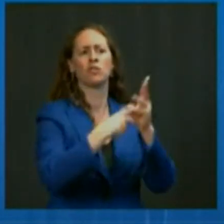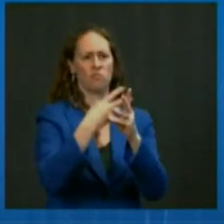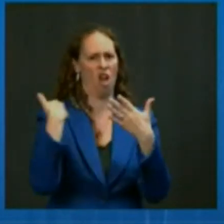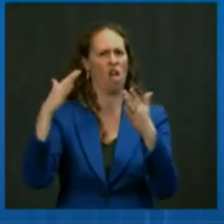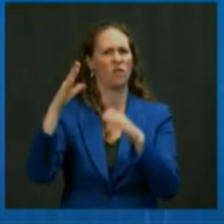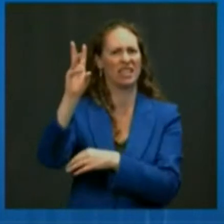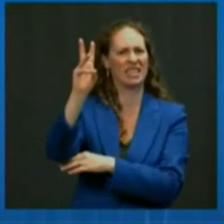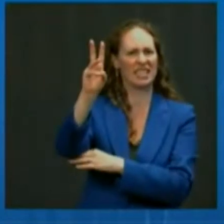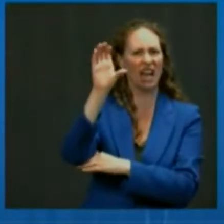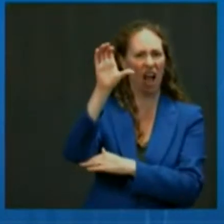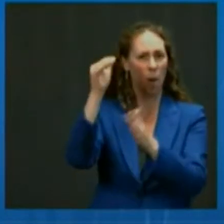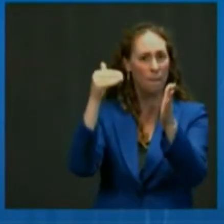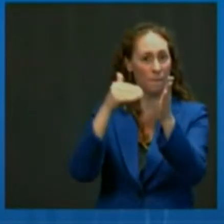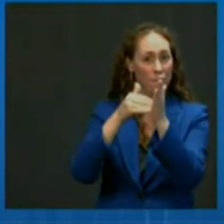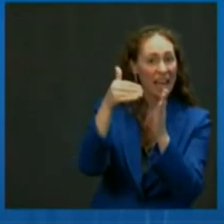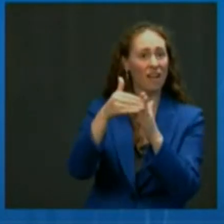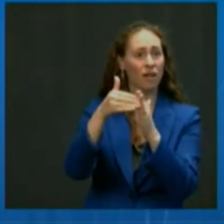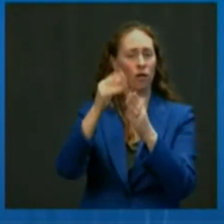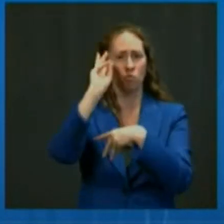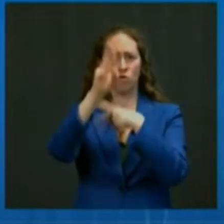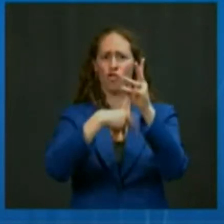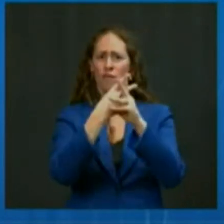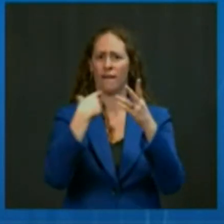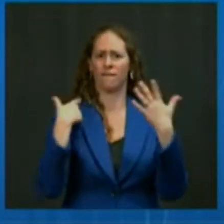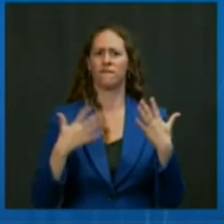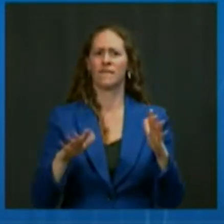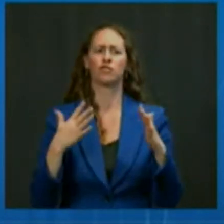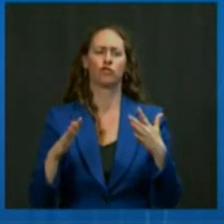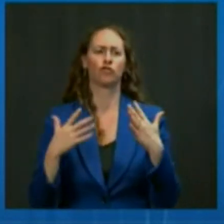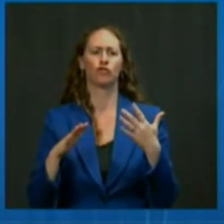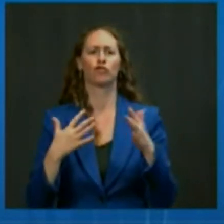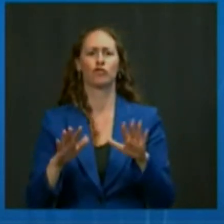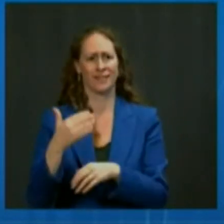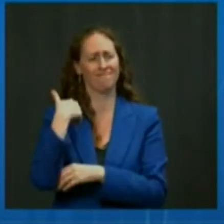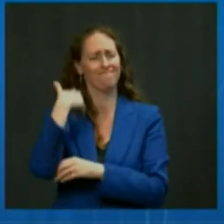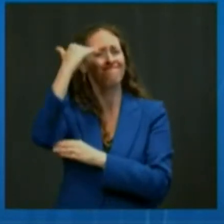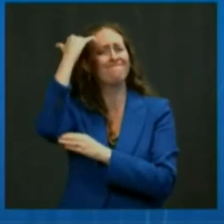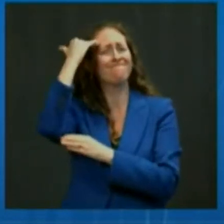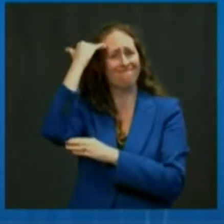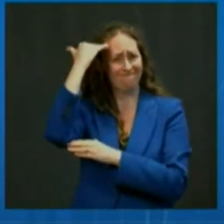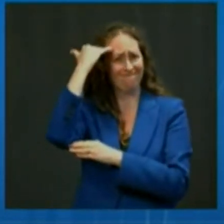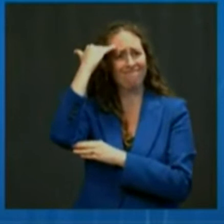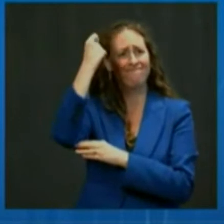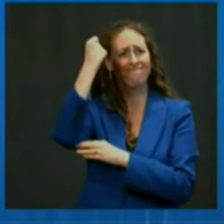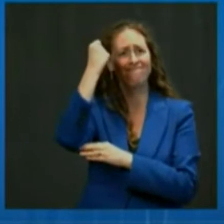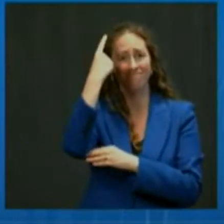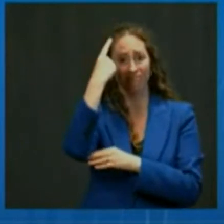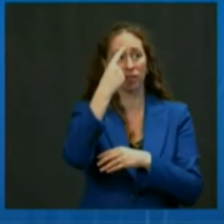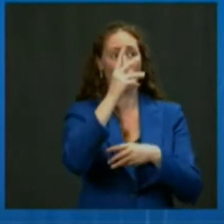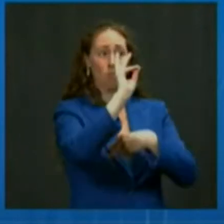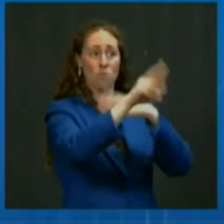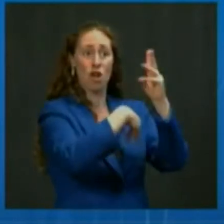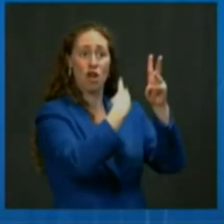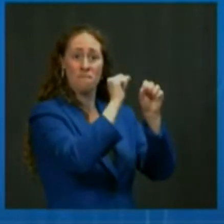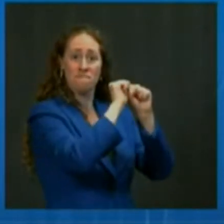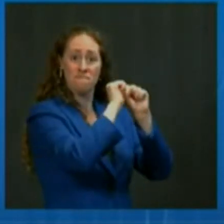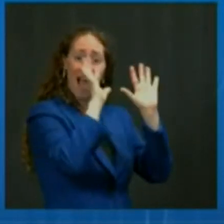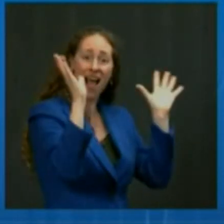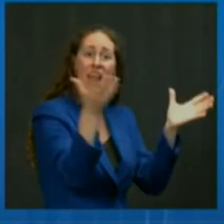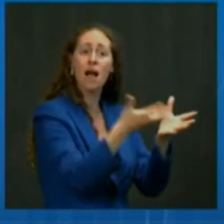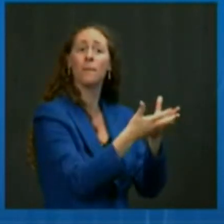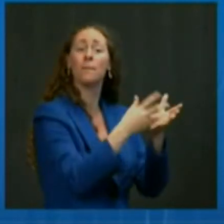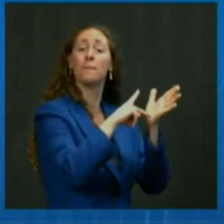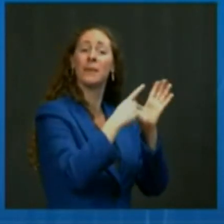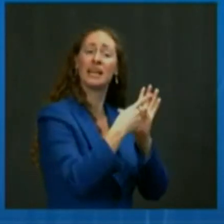We understand well that global pandemics require a global response and strong leadership, and we will not stop